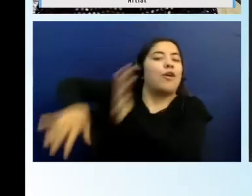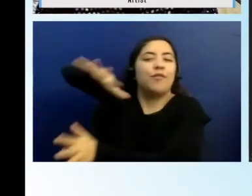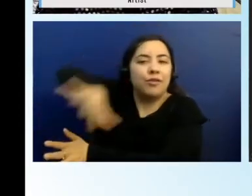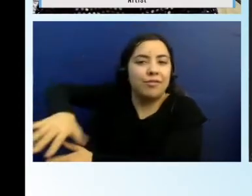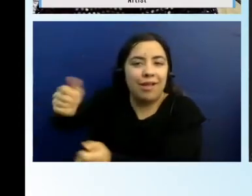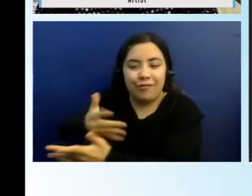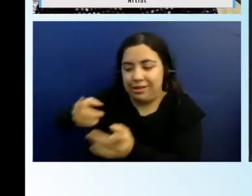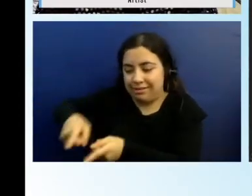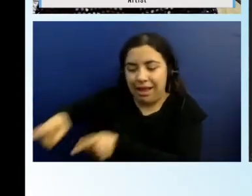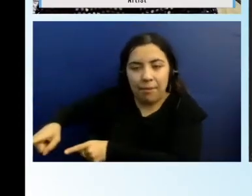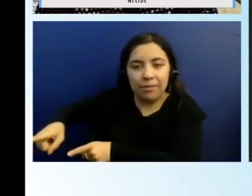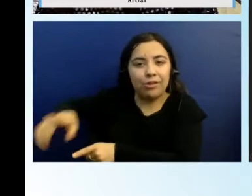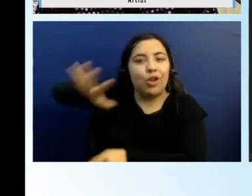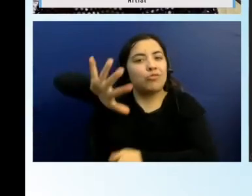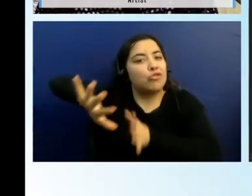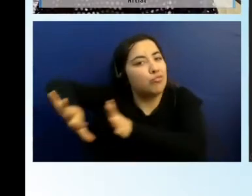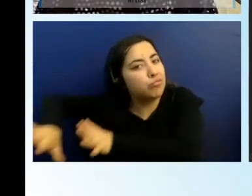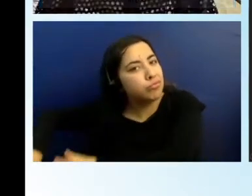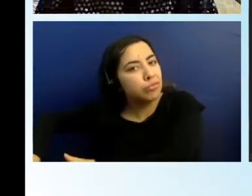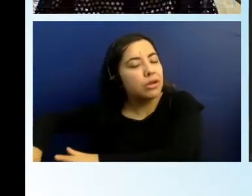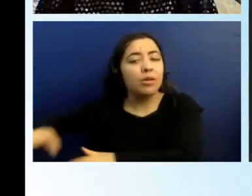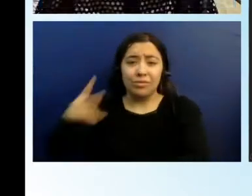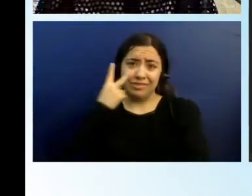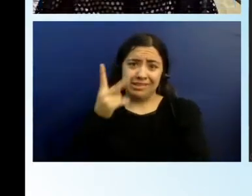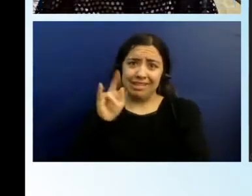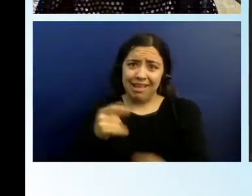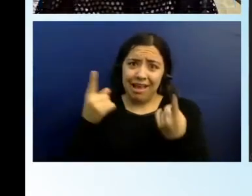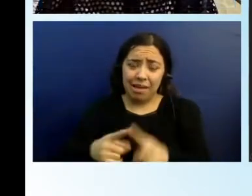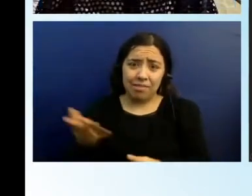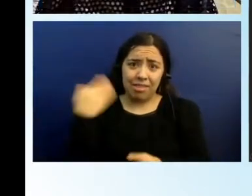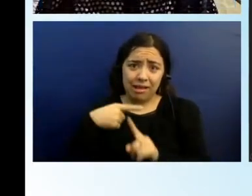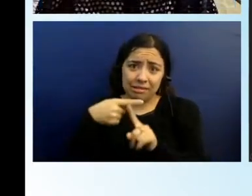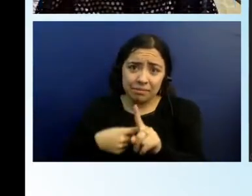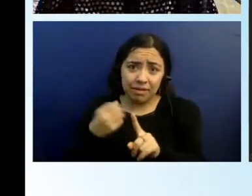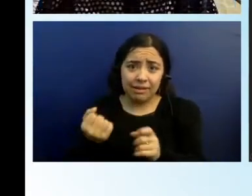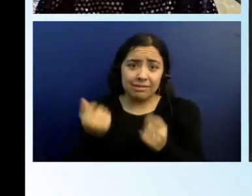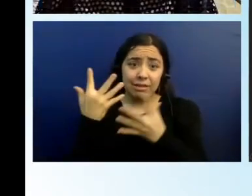if not several years, of excusing away